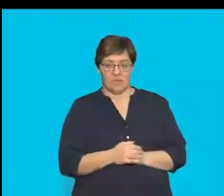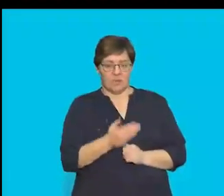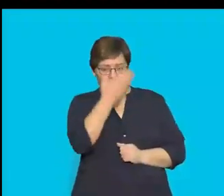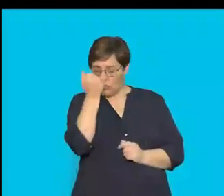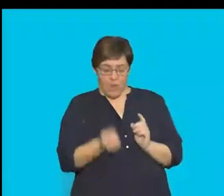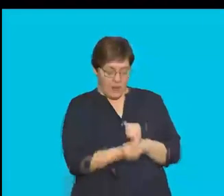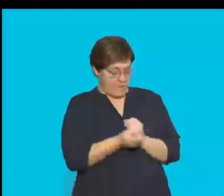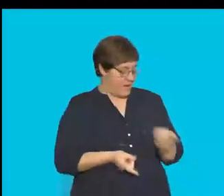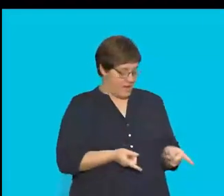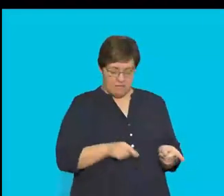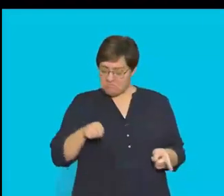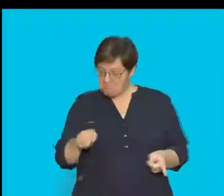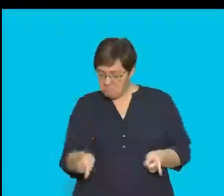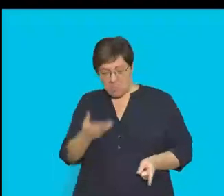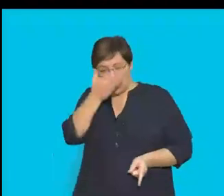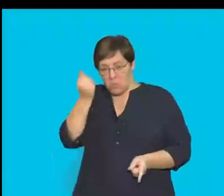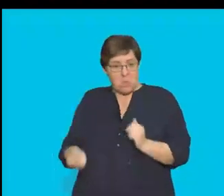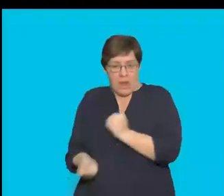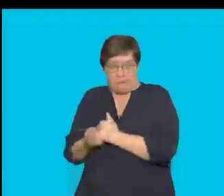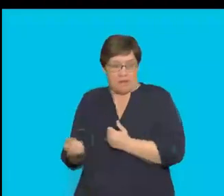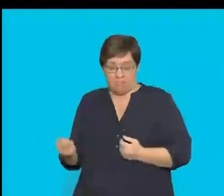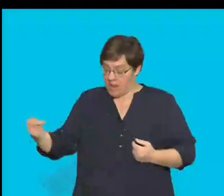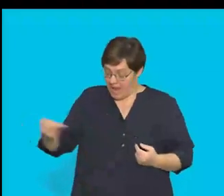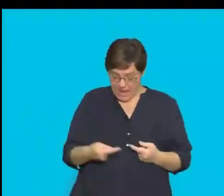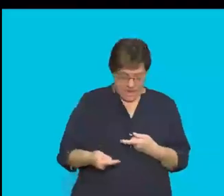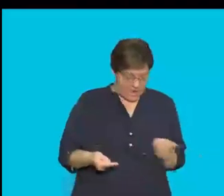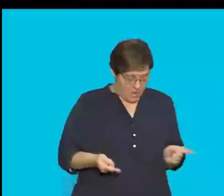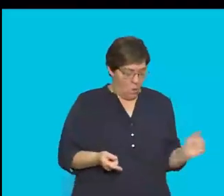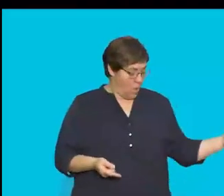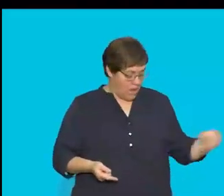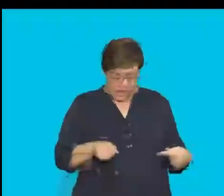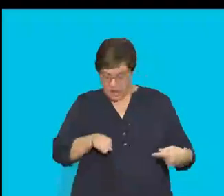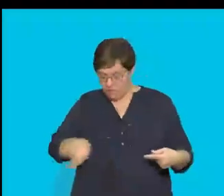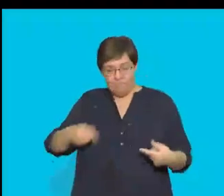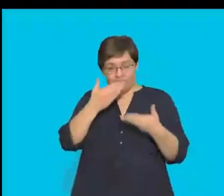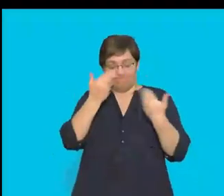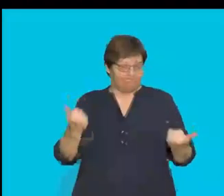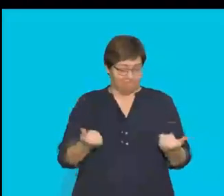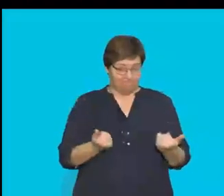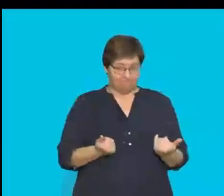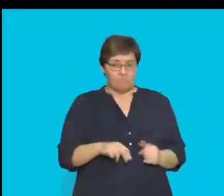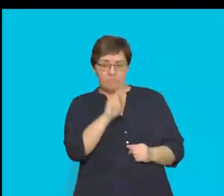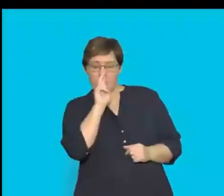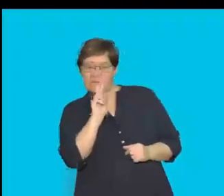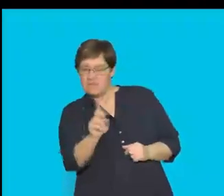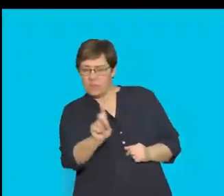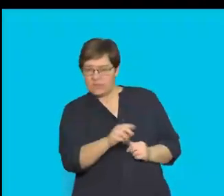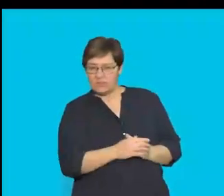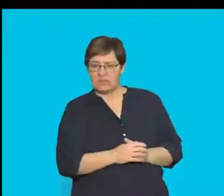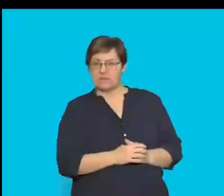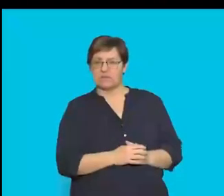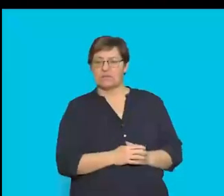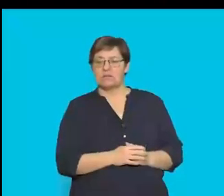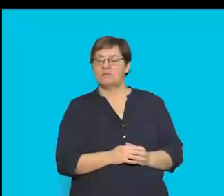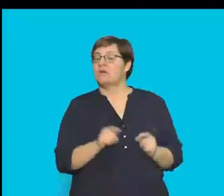what's happening at that end in terms of the direction of the magnetic field. What we see is that at those two